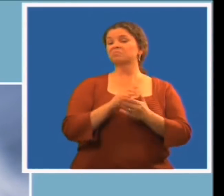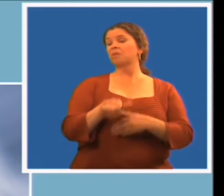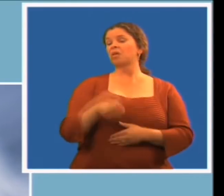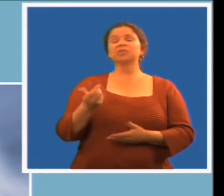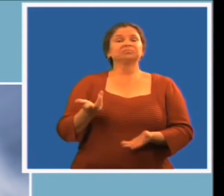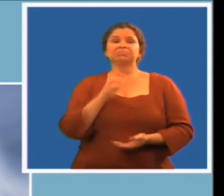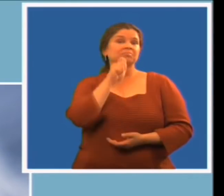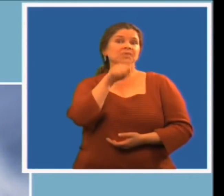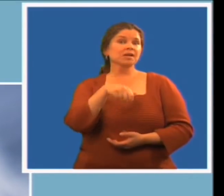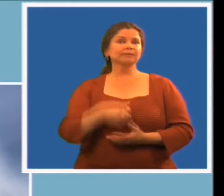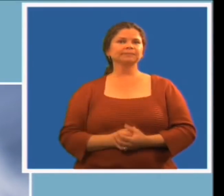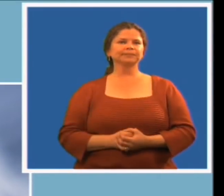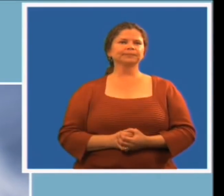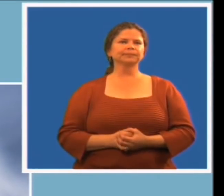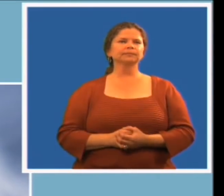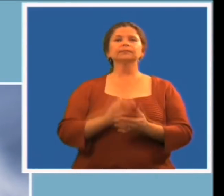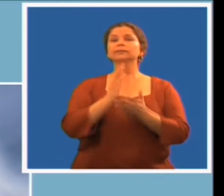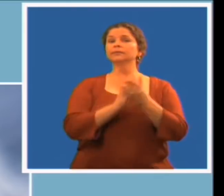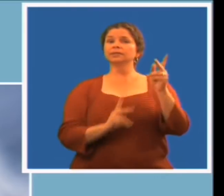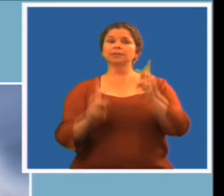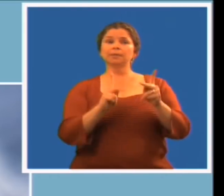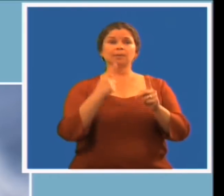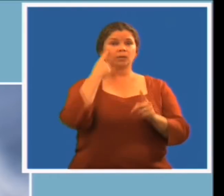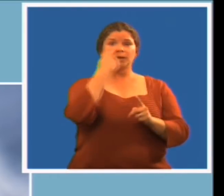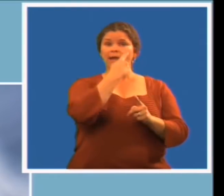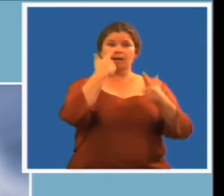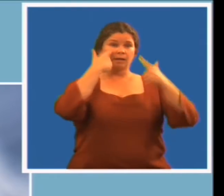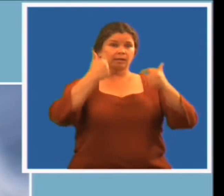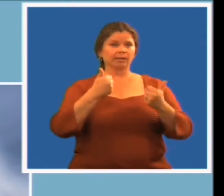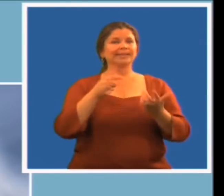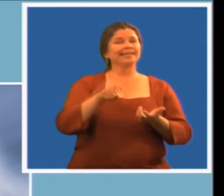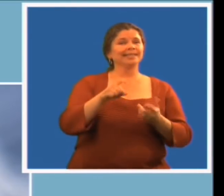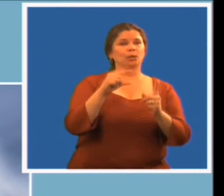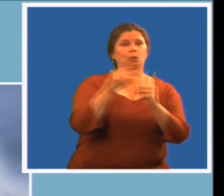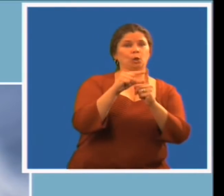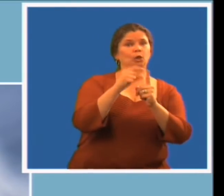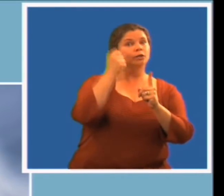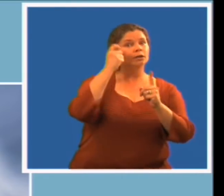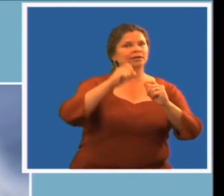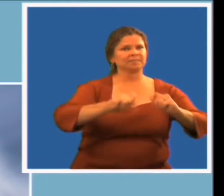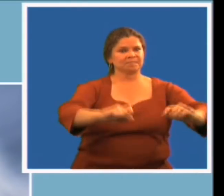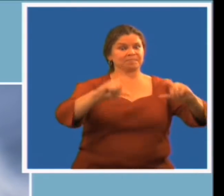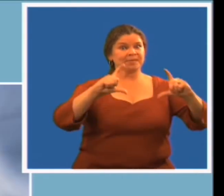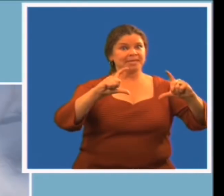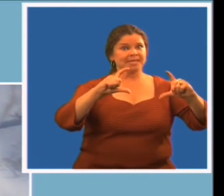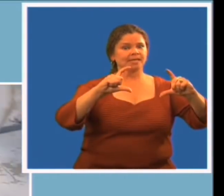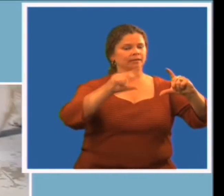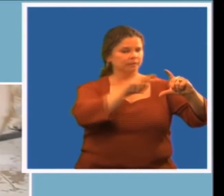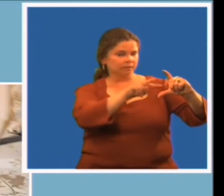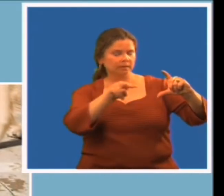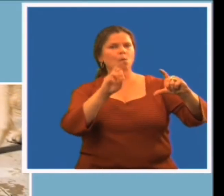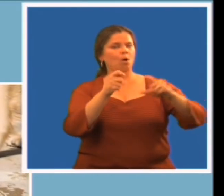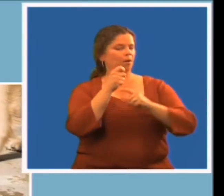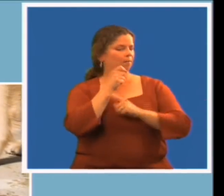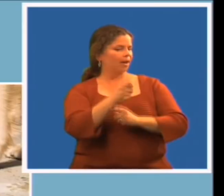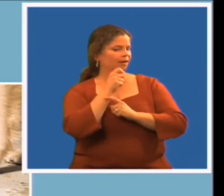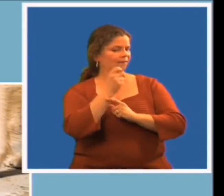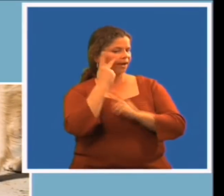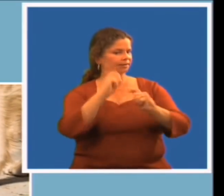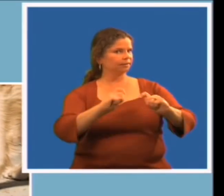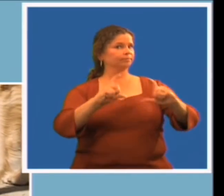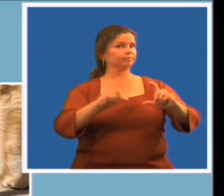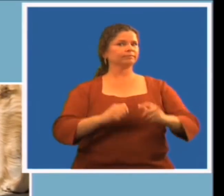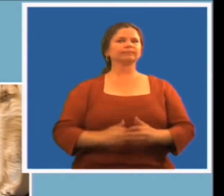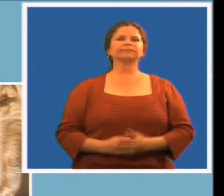not. Some people with vision loss need to view written material in large print or with the help of a magnifier. With